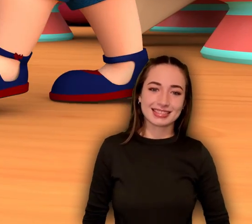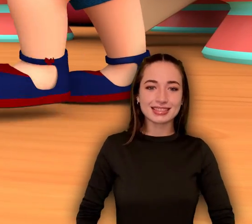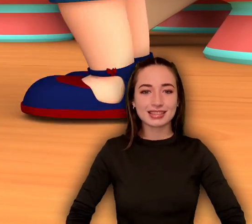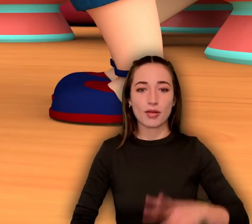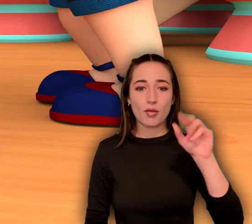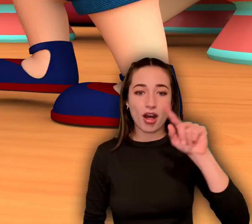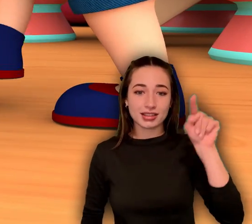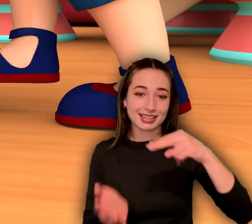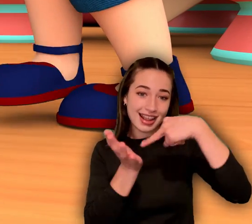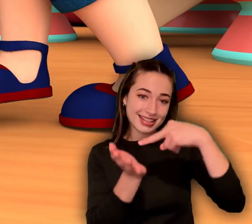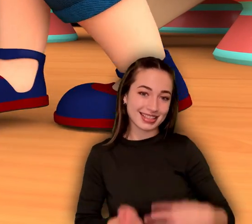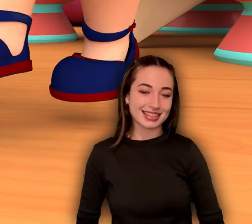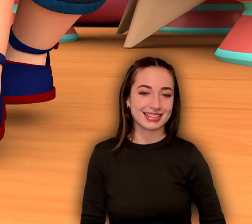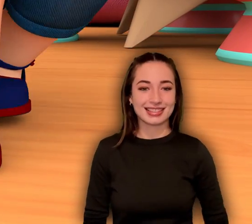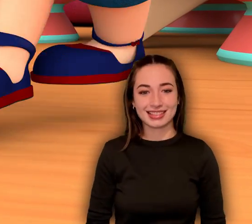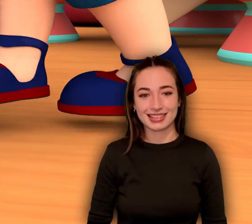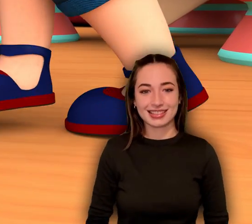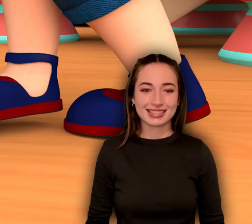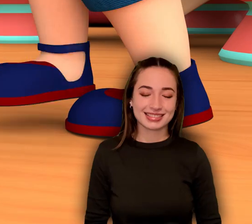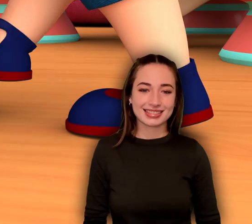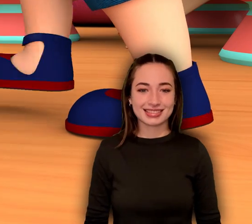tap it's a wolf